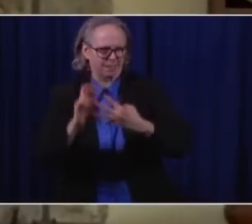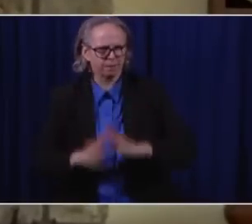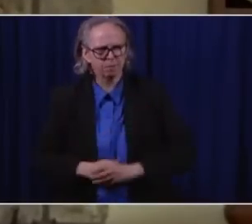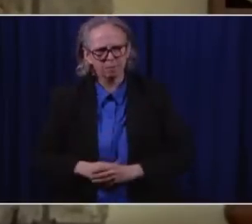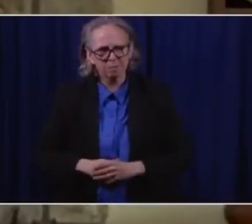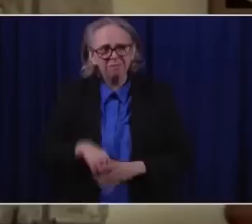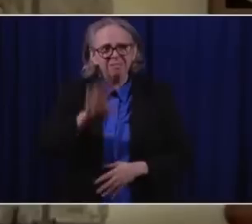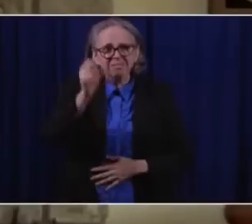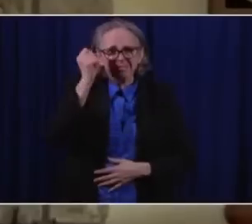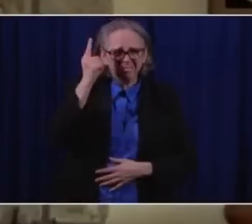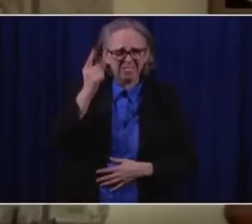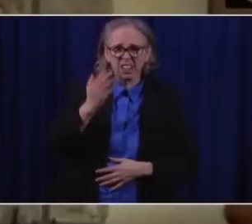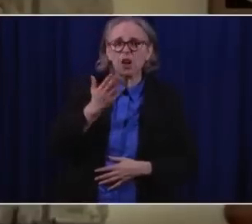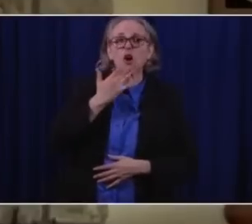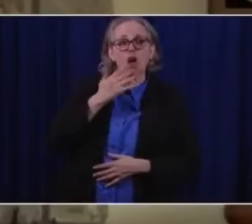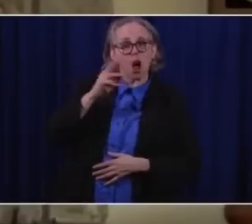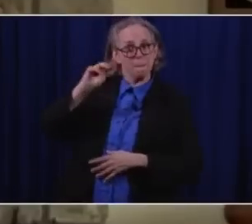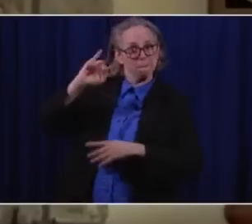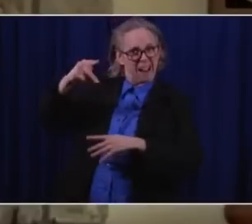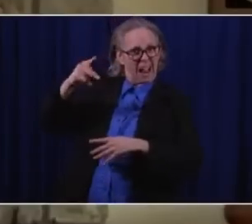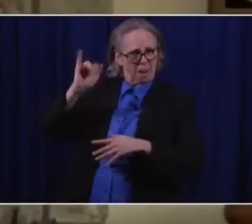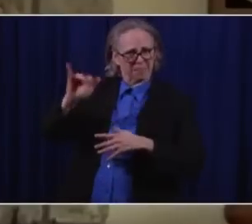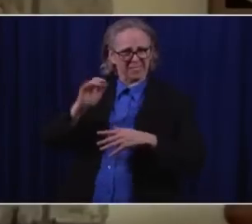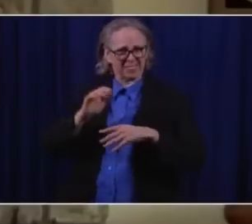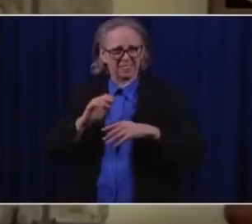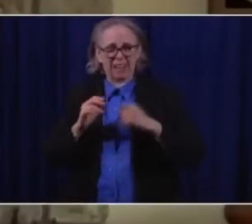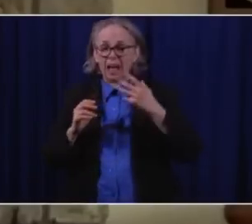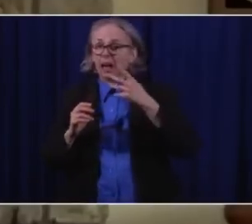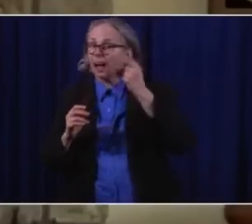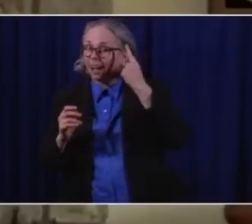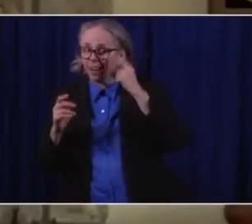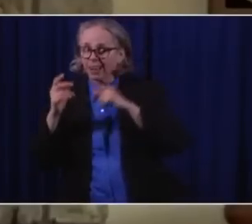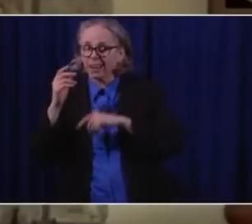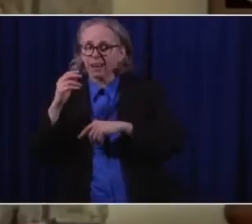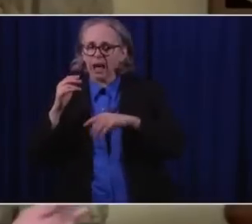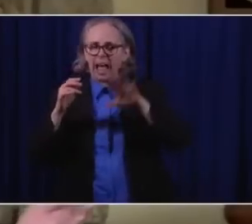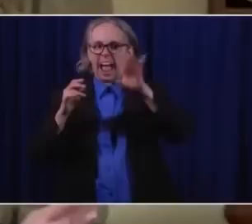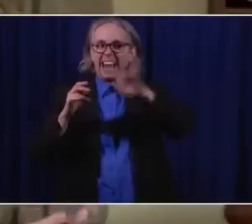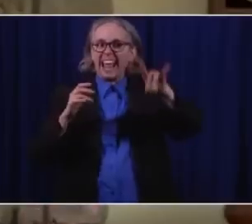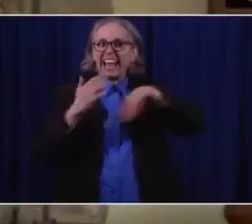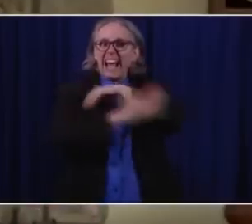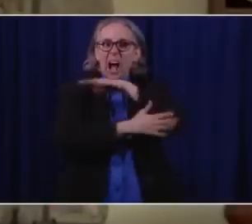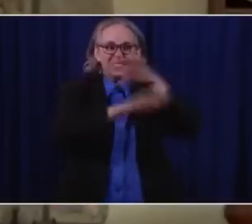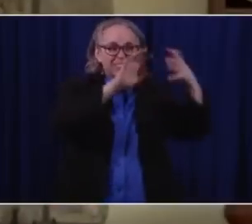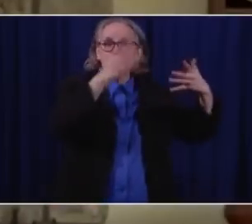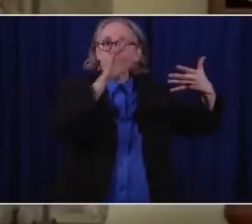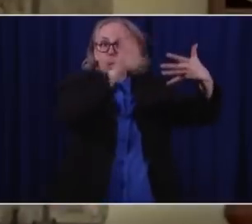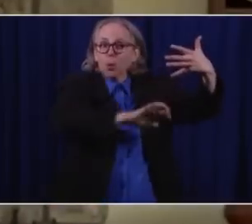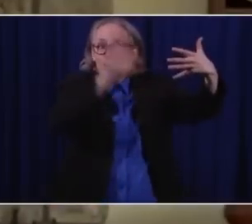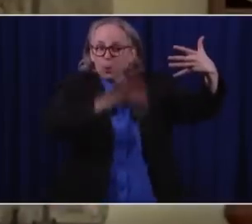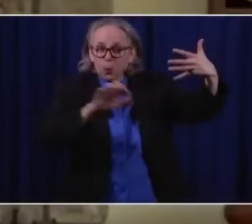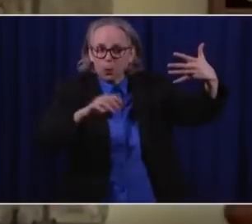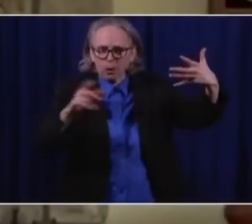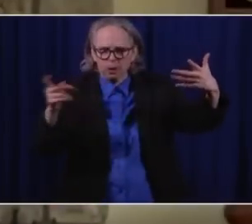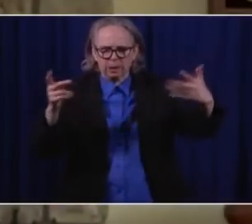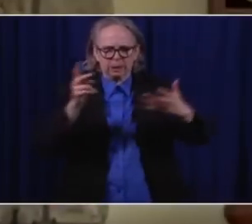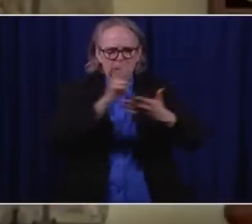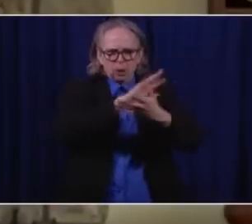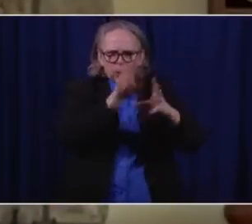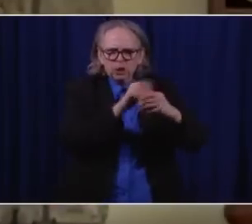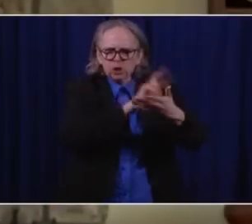the rate. And you know, if you're a school district, you may even want to look down at the zip code